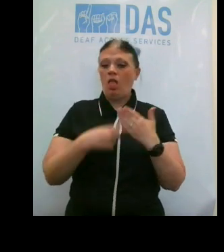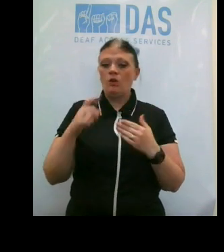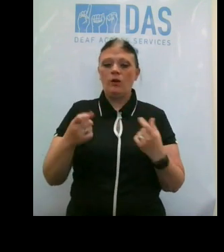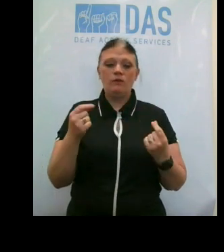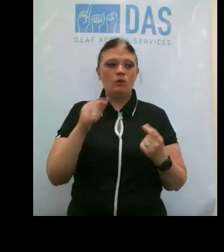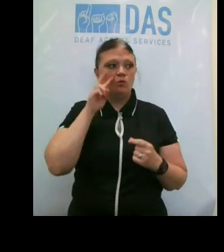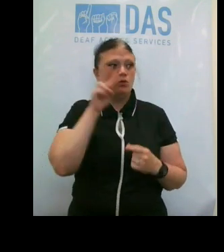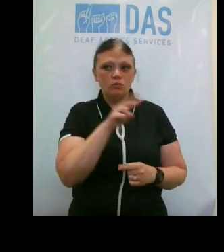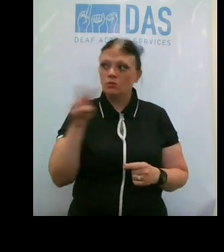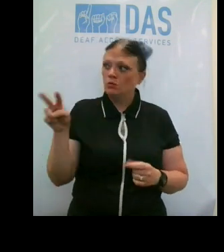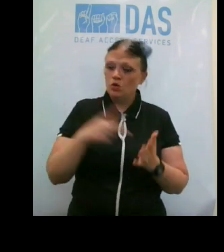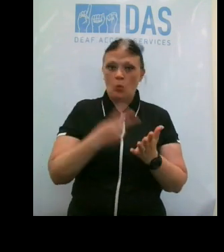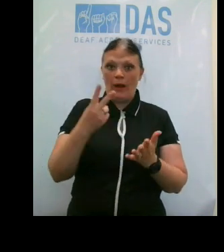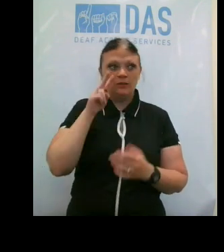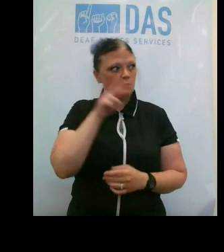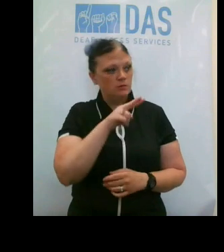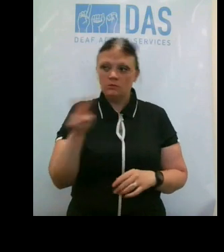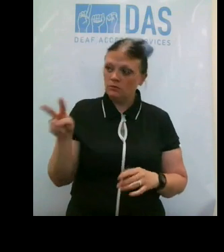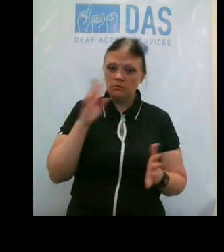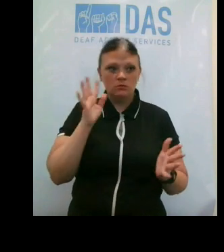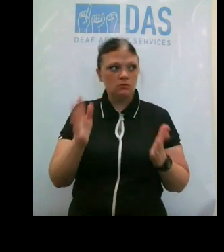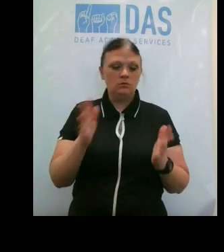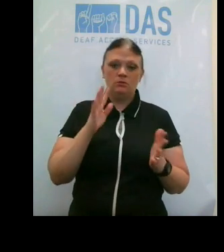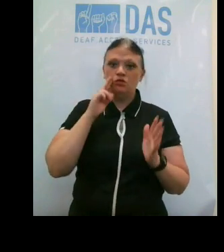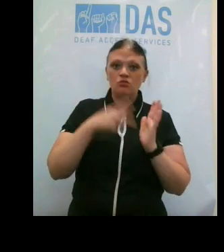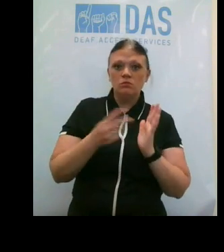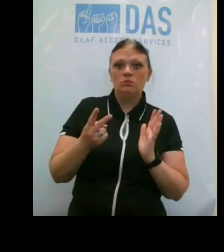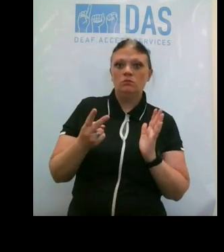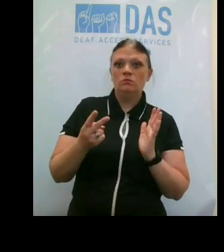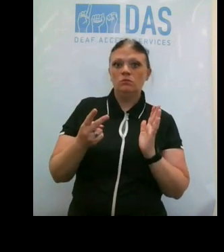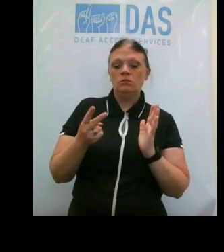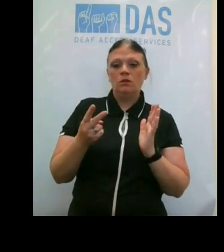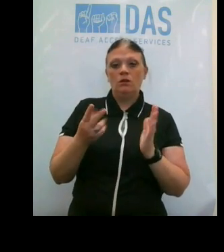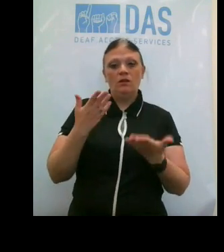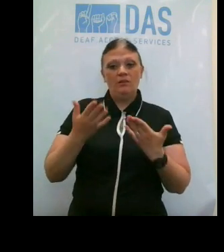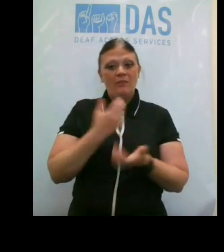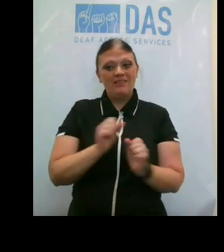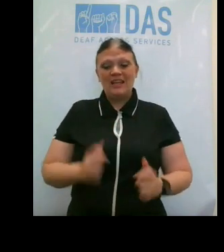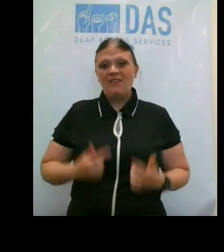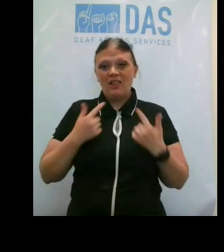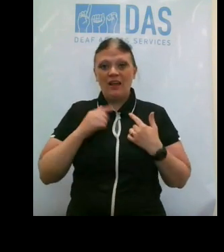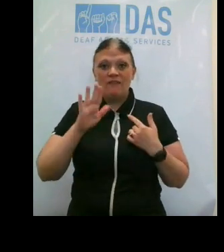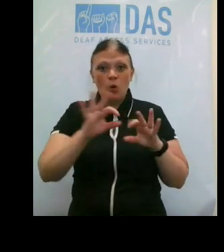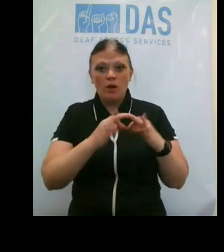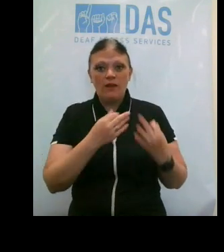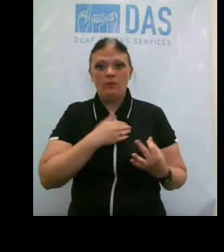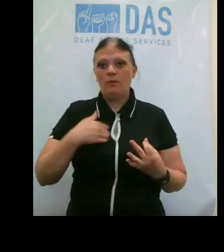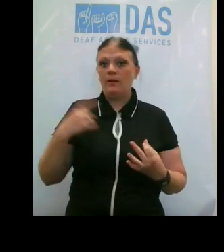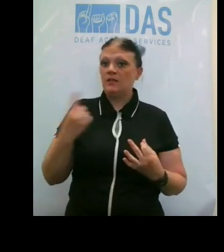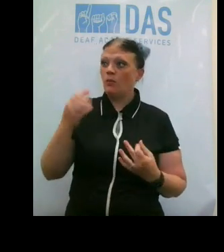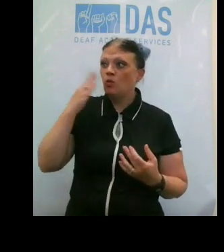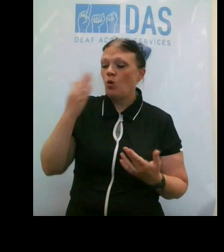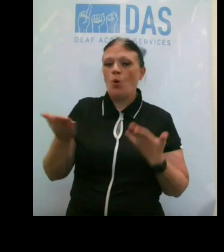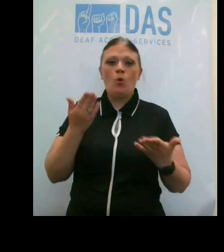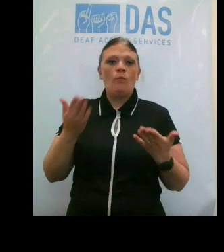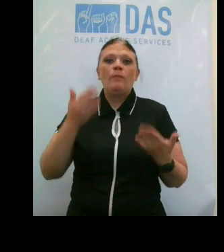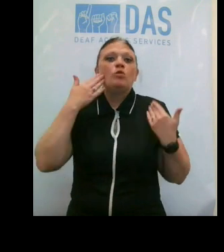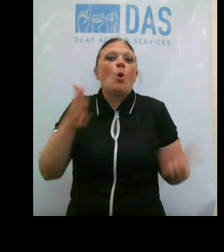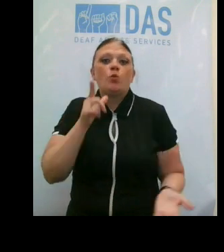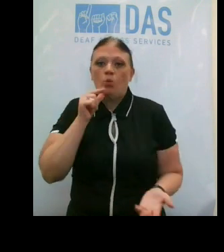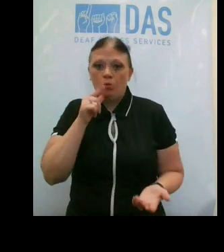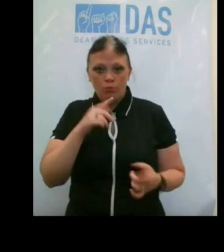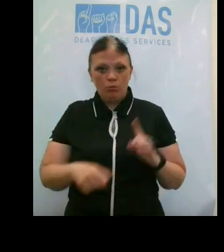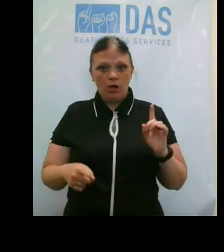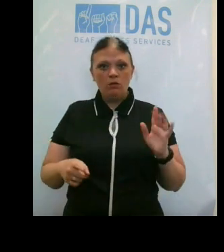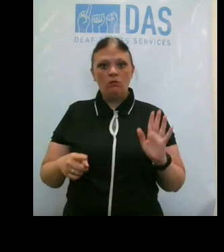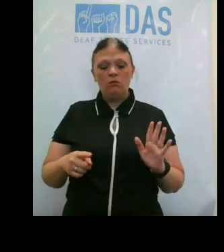look twice. You may save a life. The life may be a family member of yours, it may be someone that you know, it might not be, but